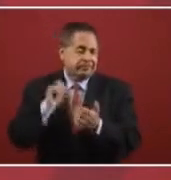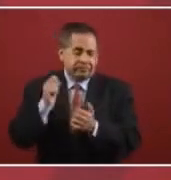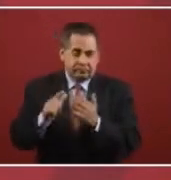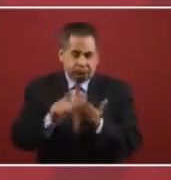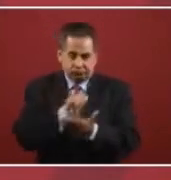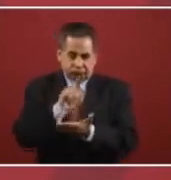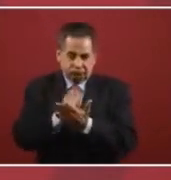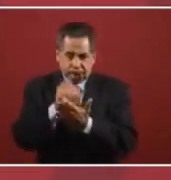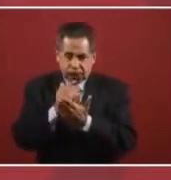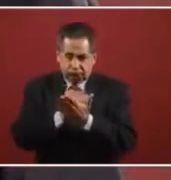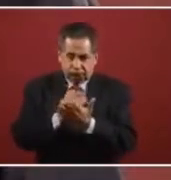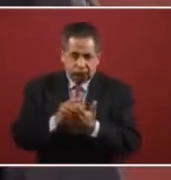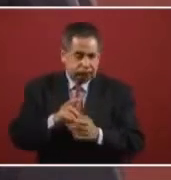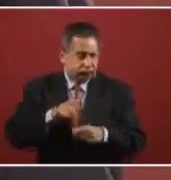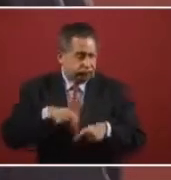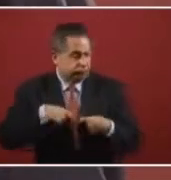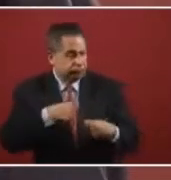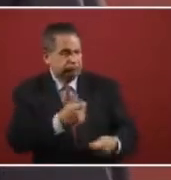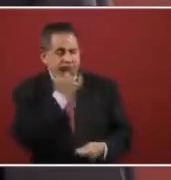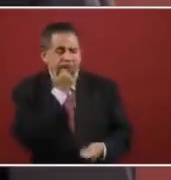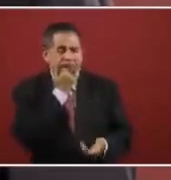can,